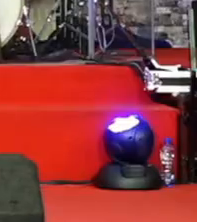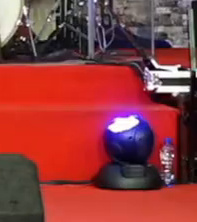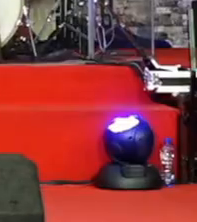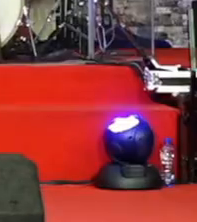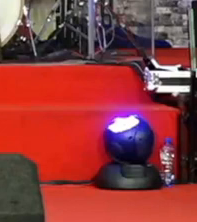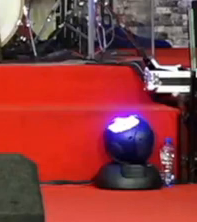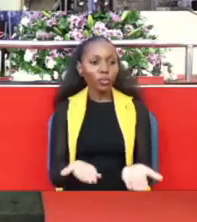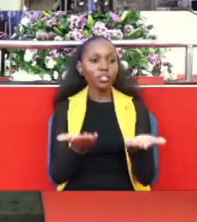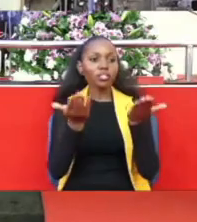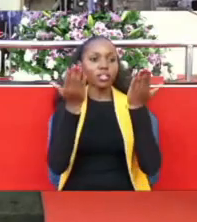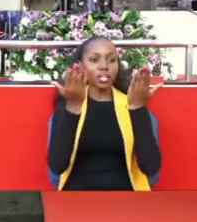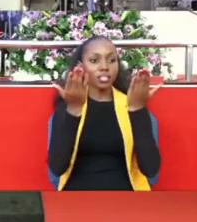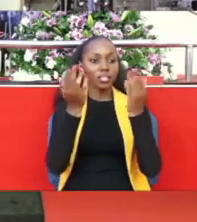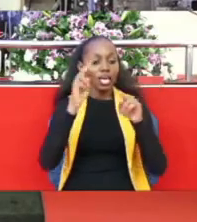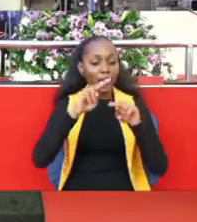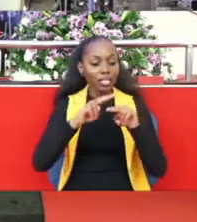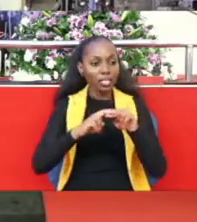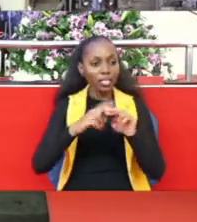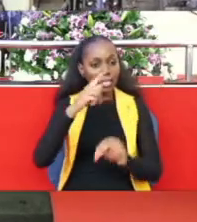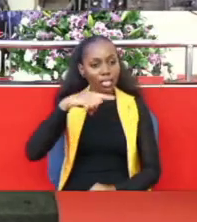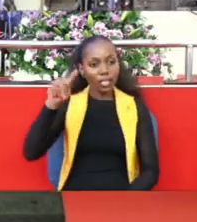right hand side of God,